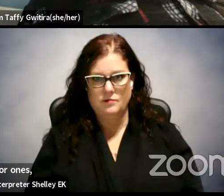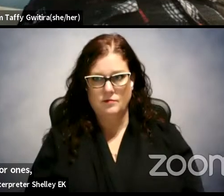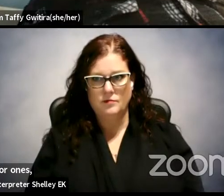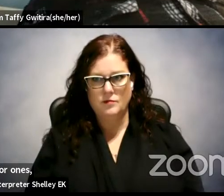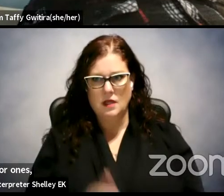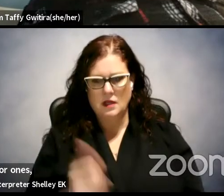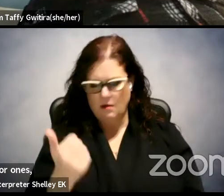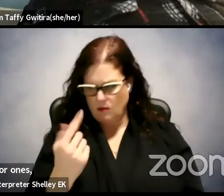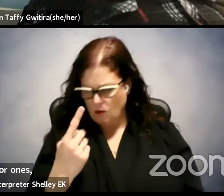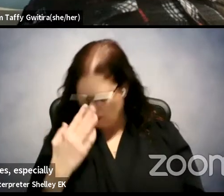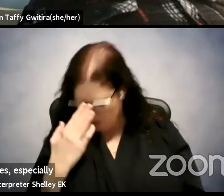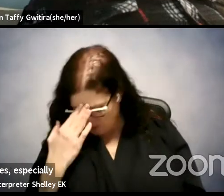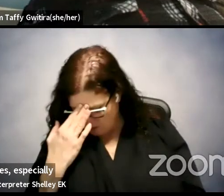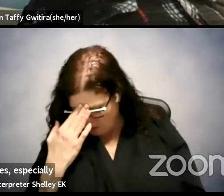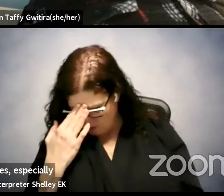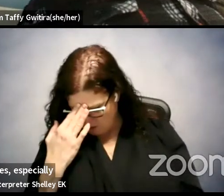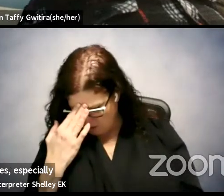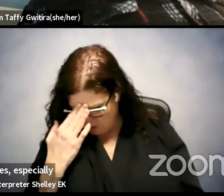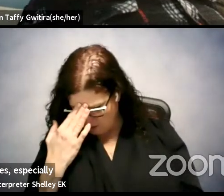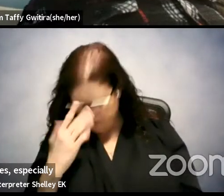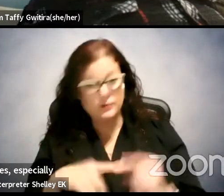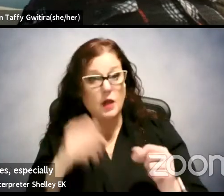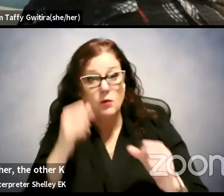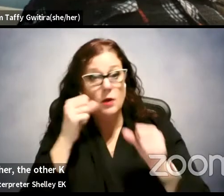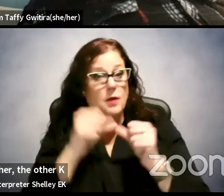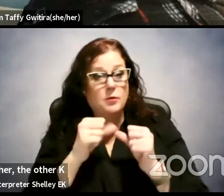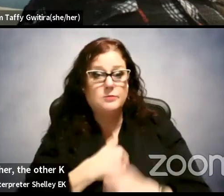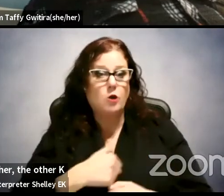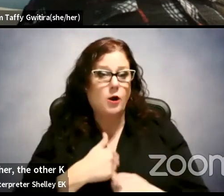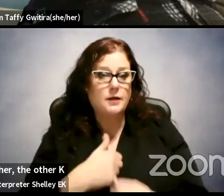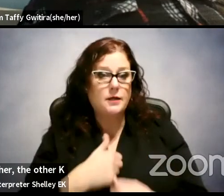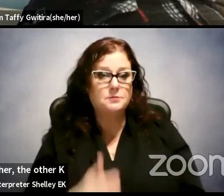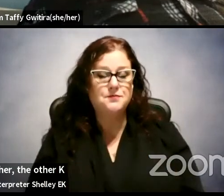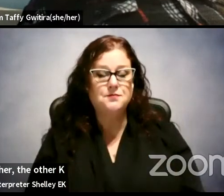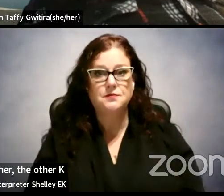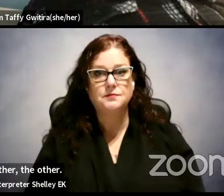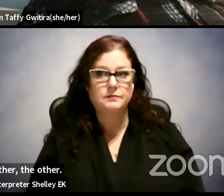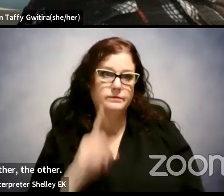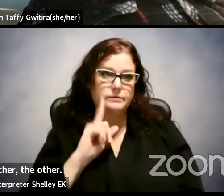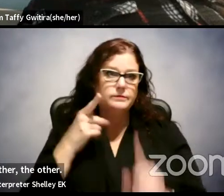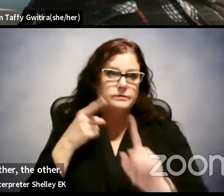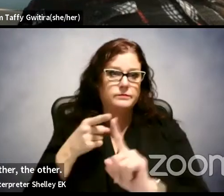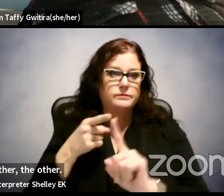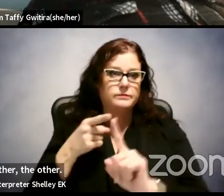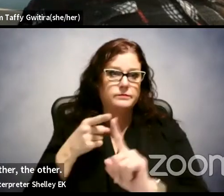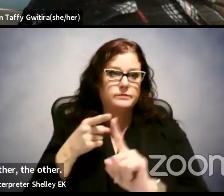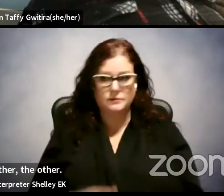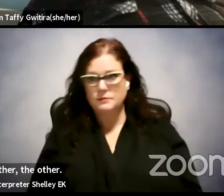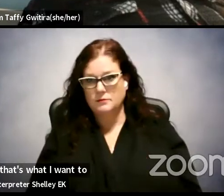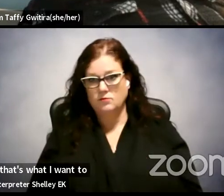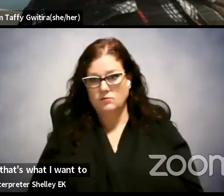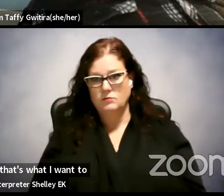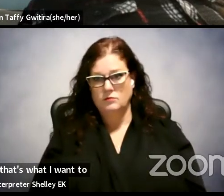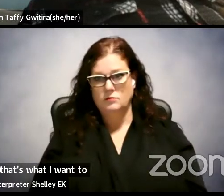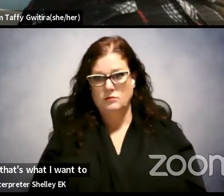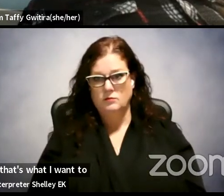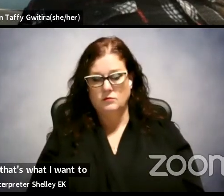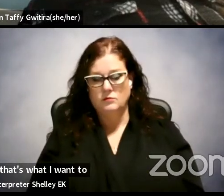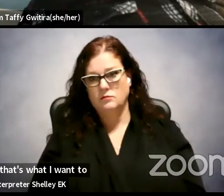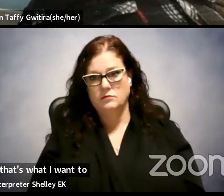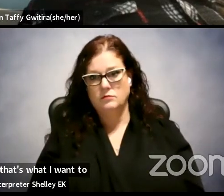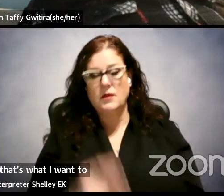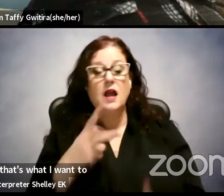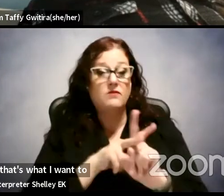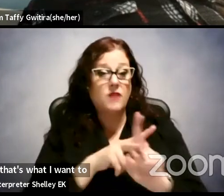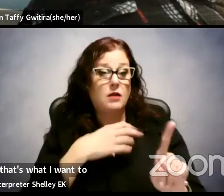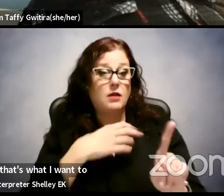other one. I cannot remember. I'm sorry, but that's what I want to do. No, I file a